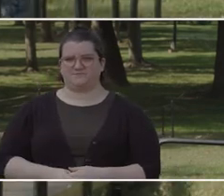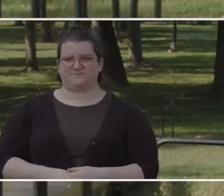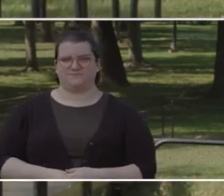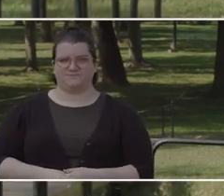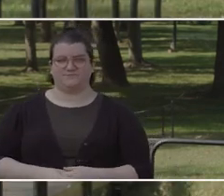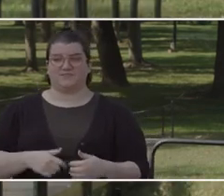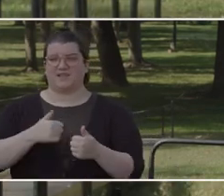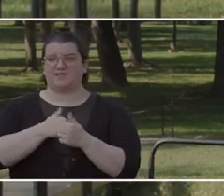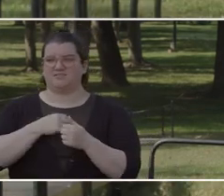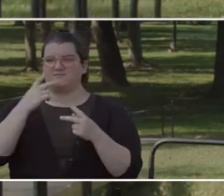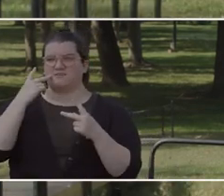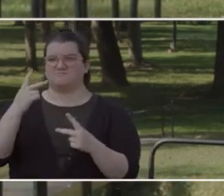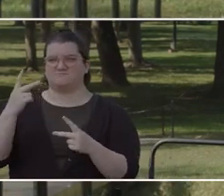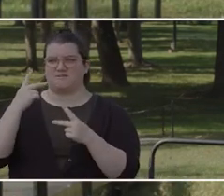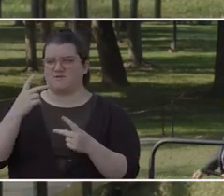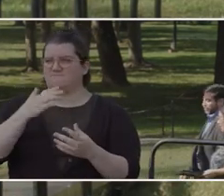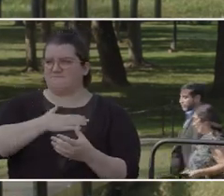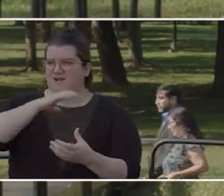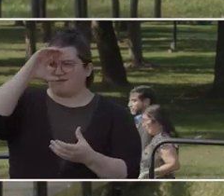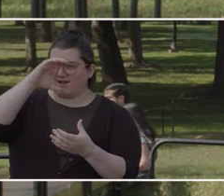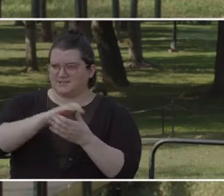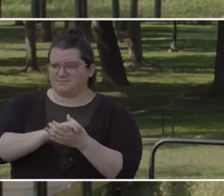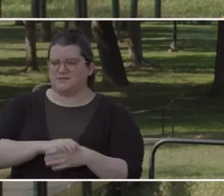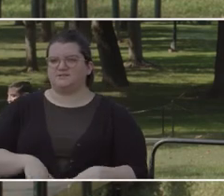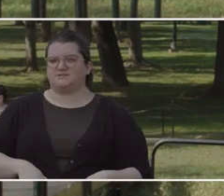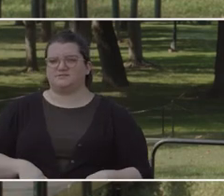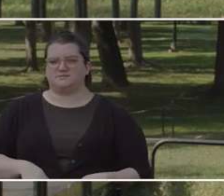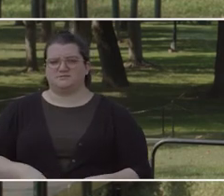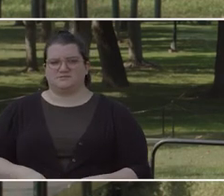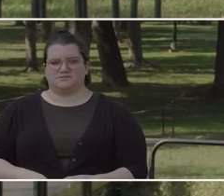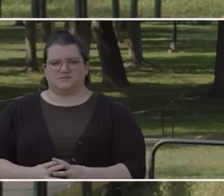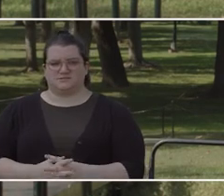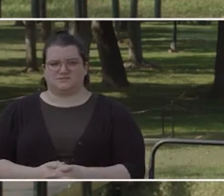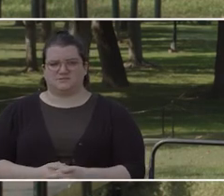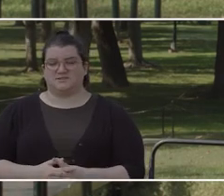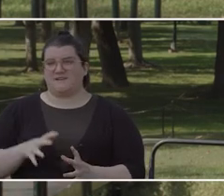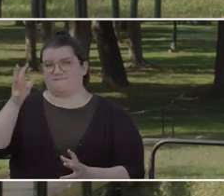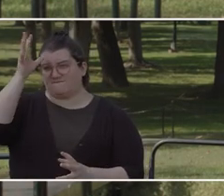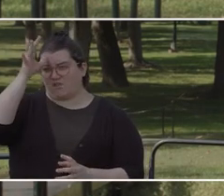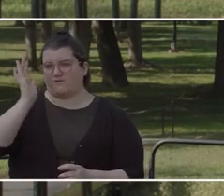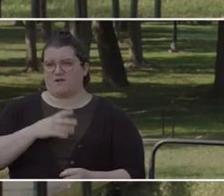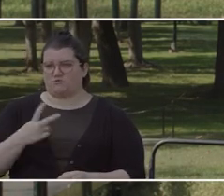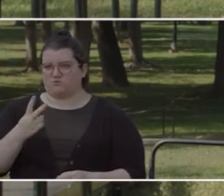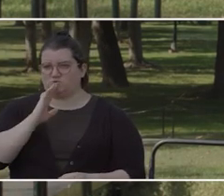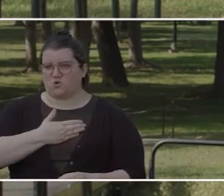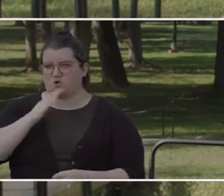Loving memory, my husband, the father of our two